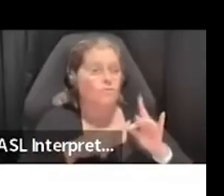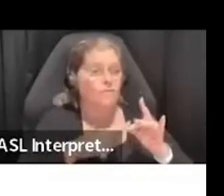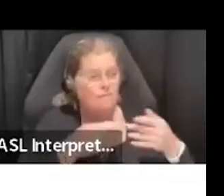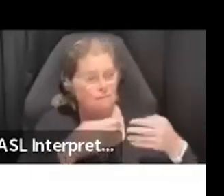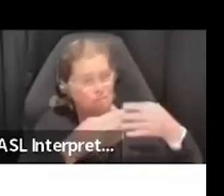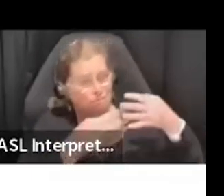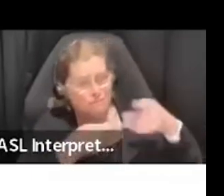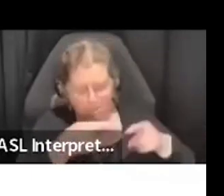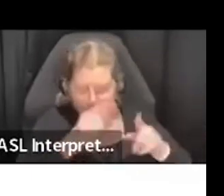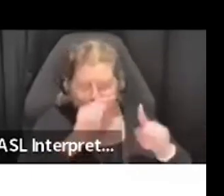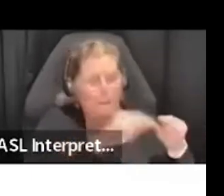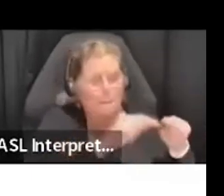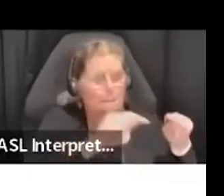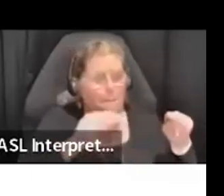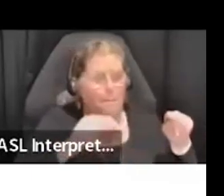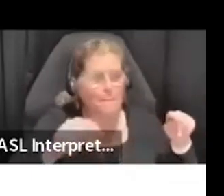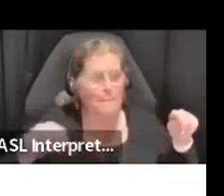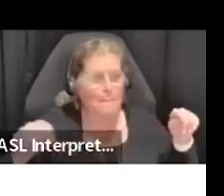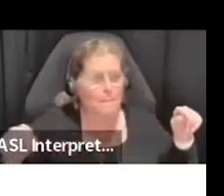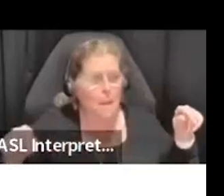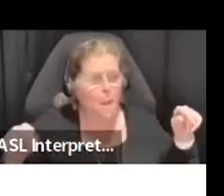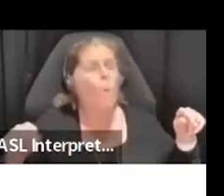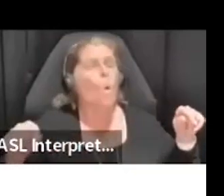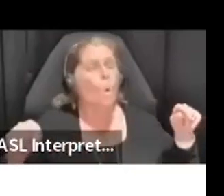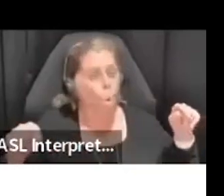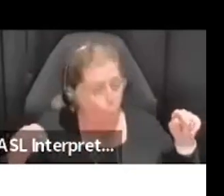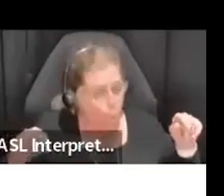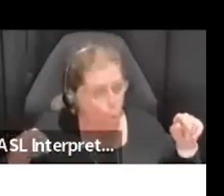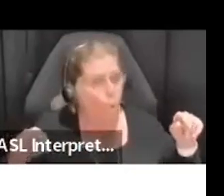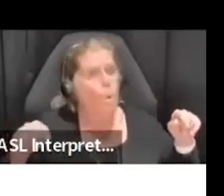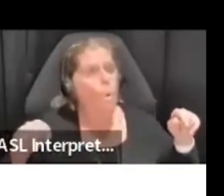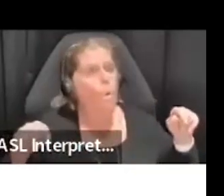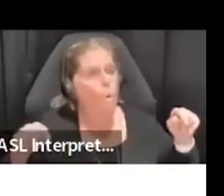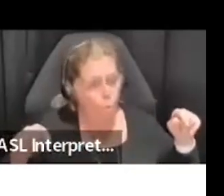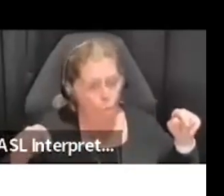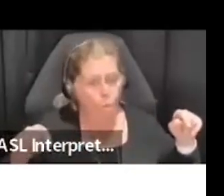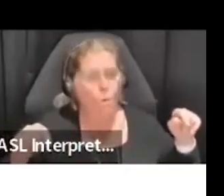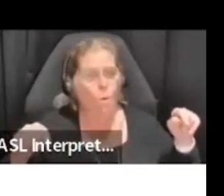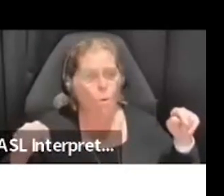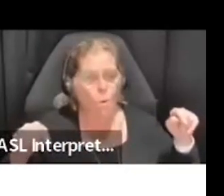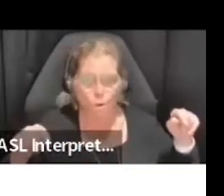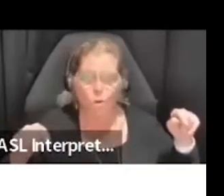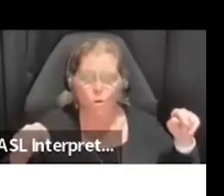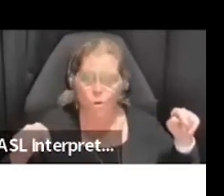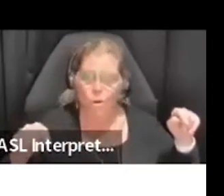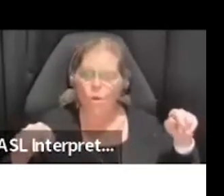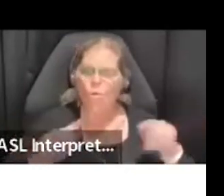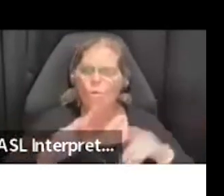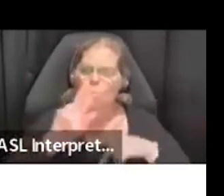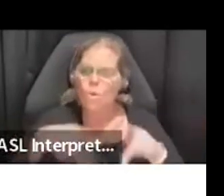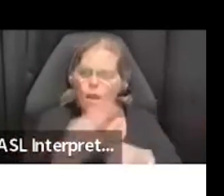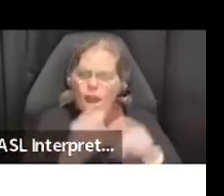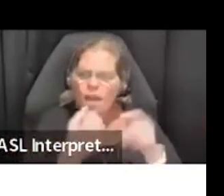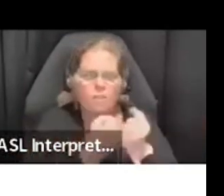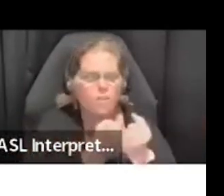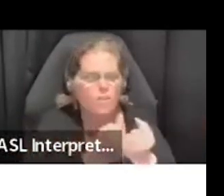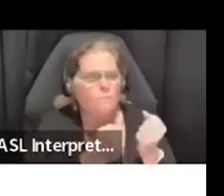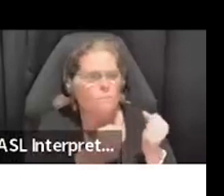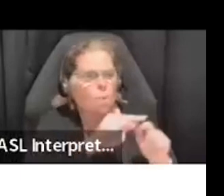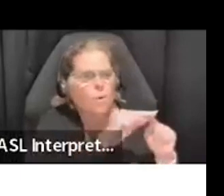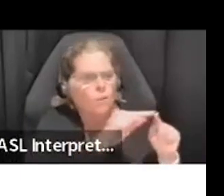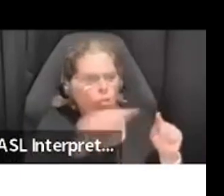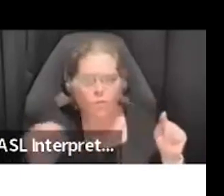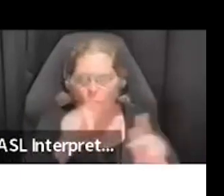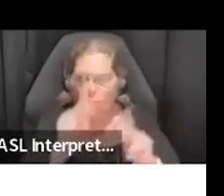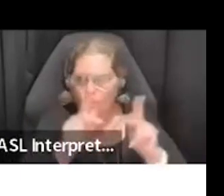a broad variety of stakeholders to look at in terms of what types of technical assistance do we need to